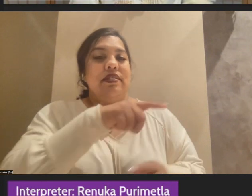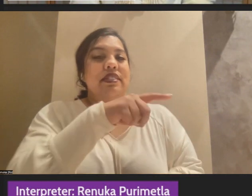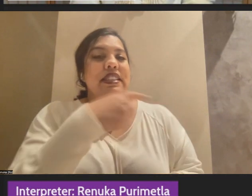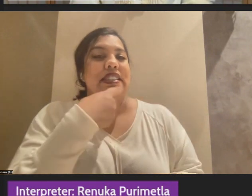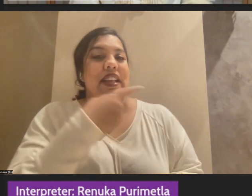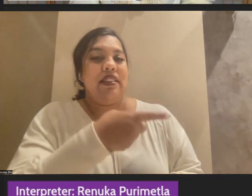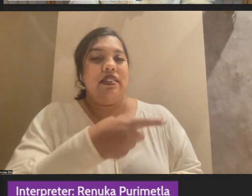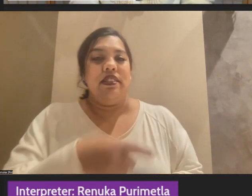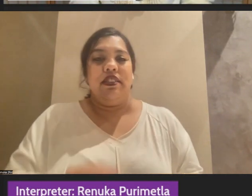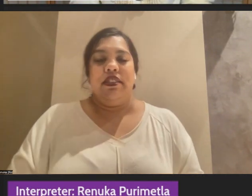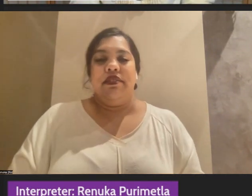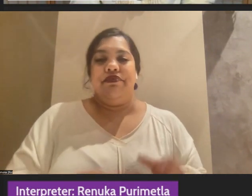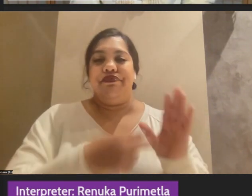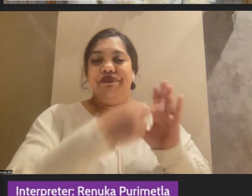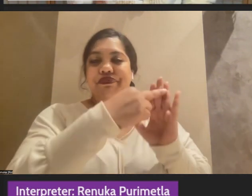of the mountain,